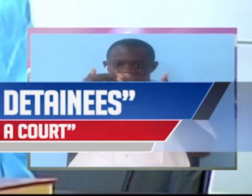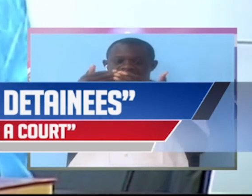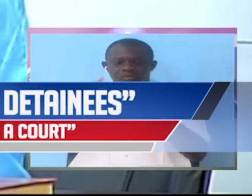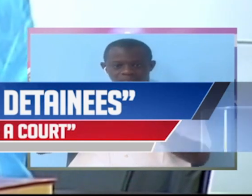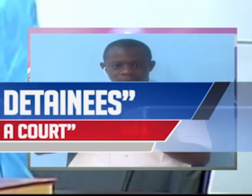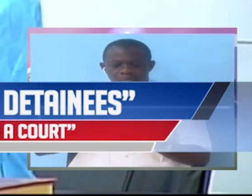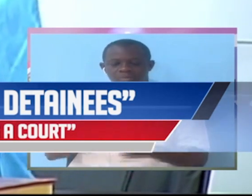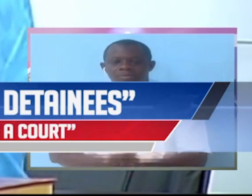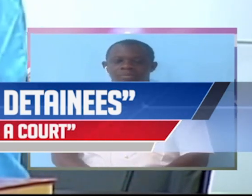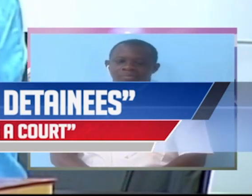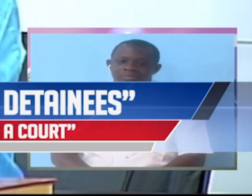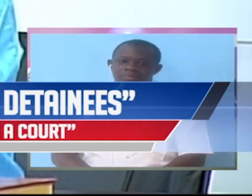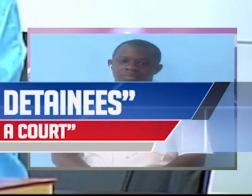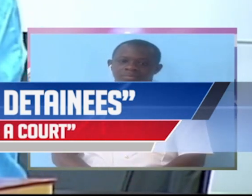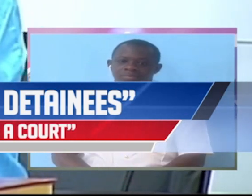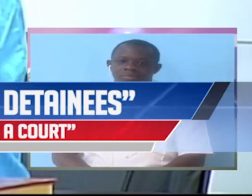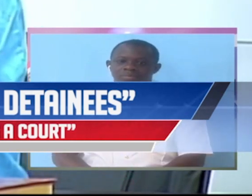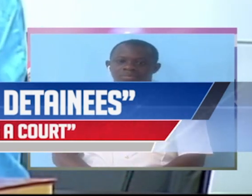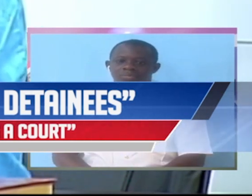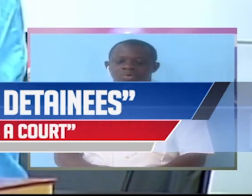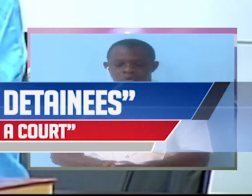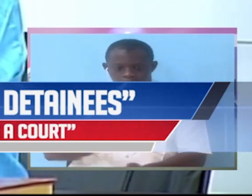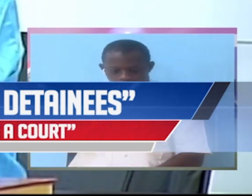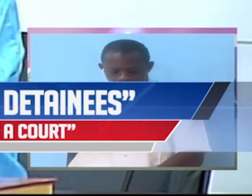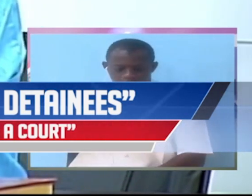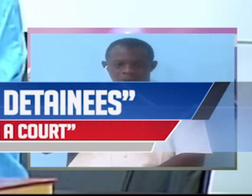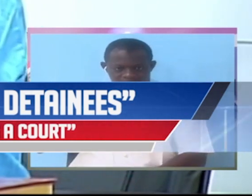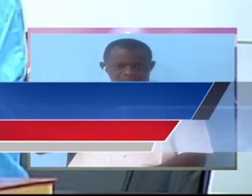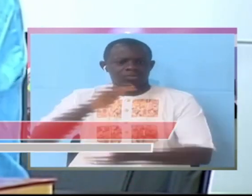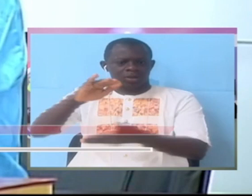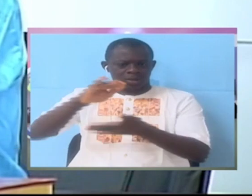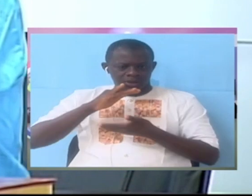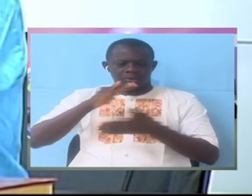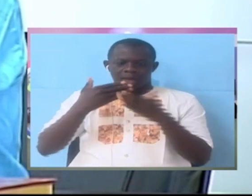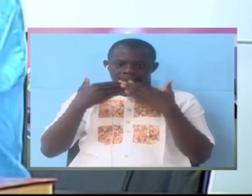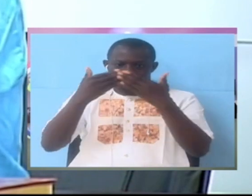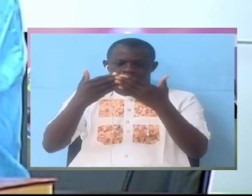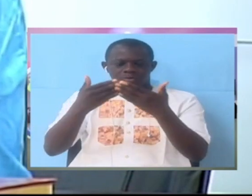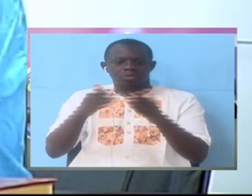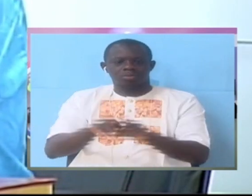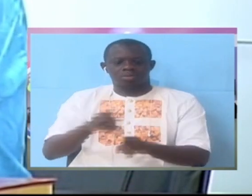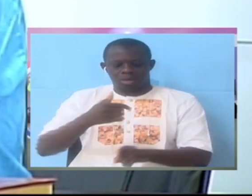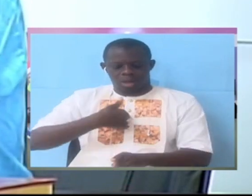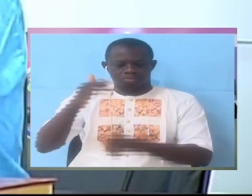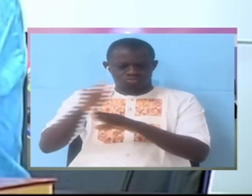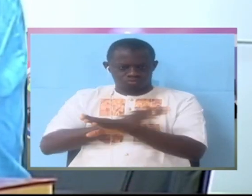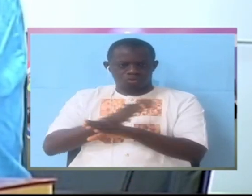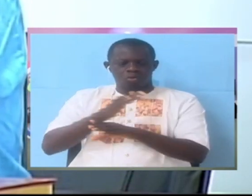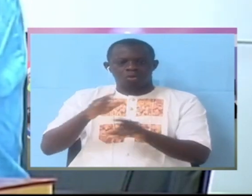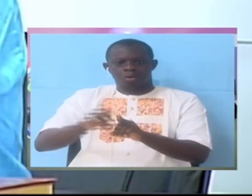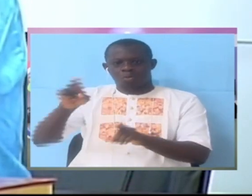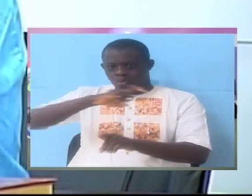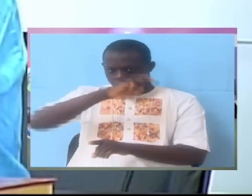where he was stripped naked, handcuffed, tortured mercilessly, and detained for 45 days at a cell called Day and